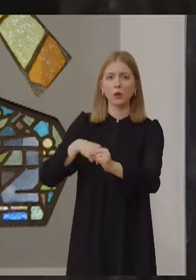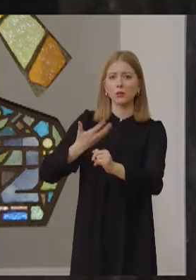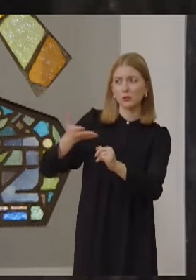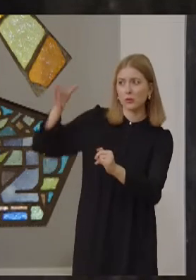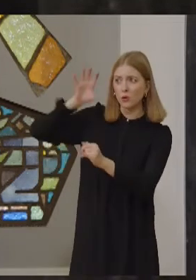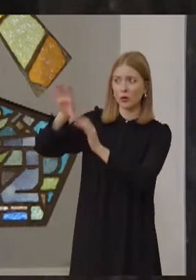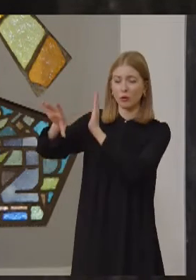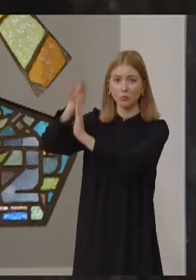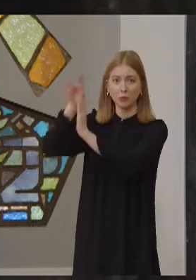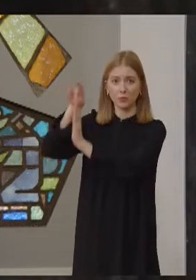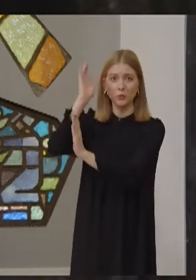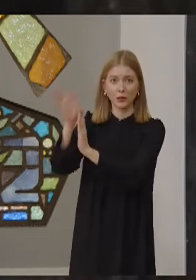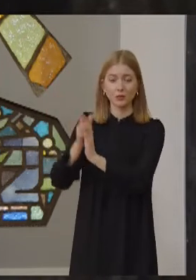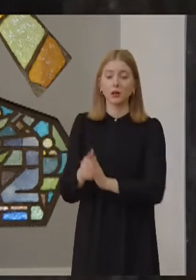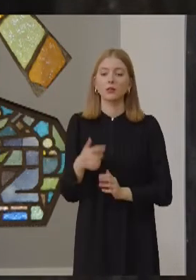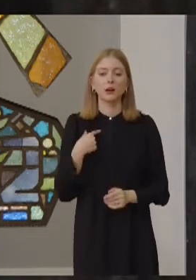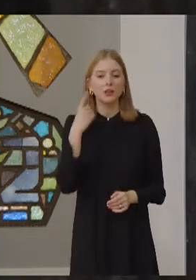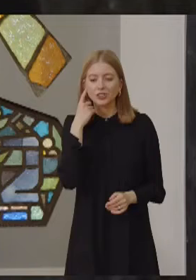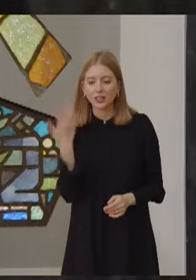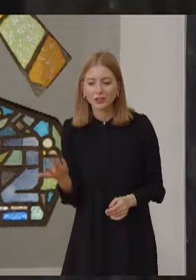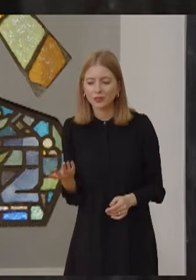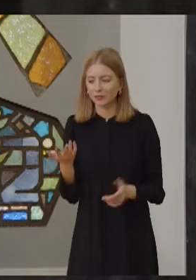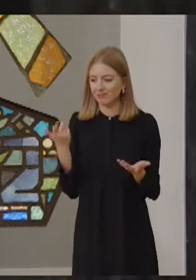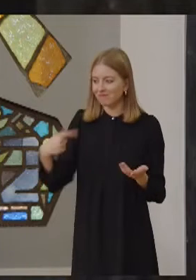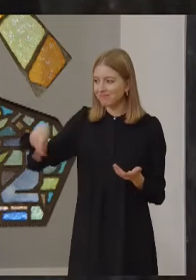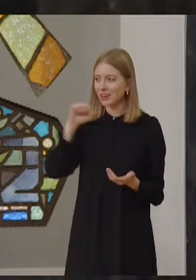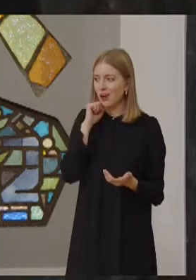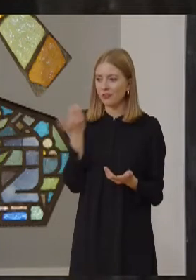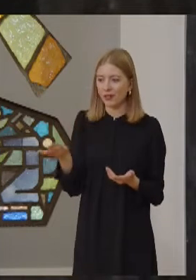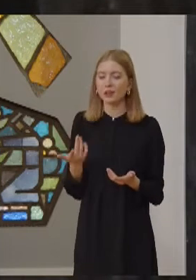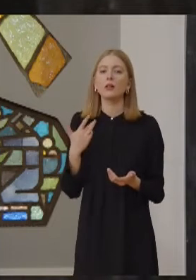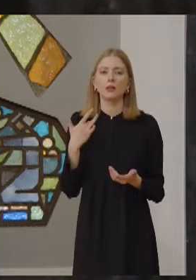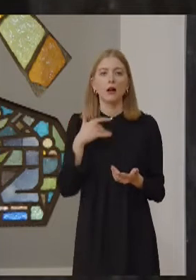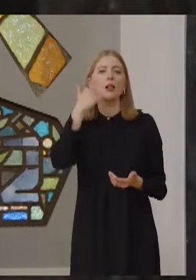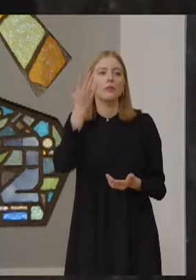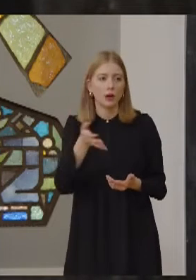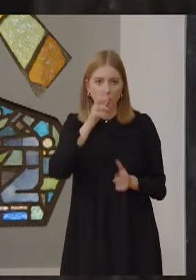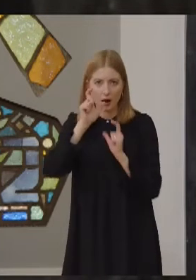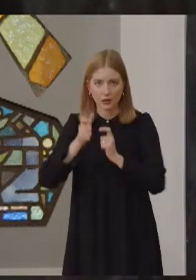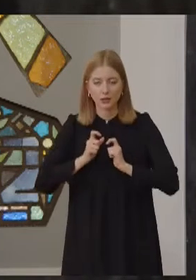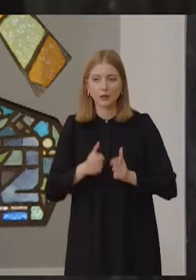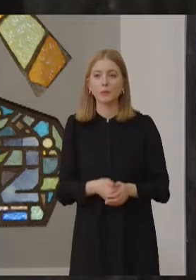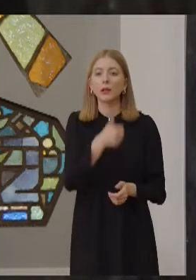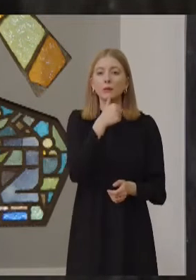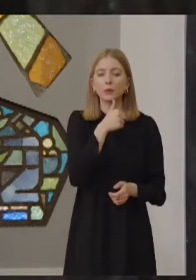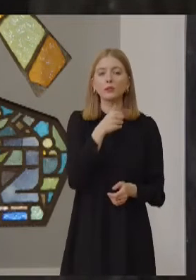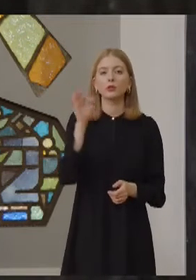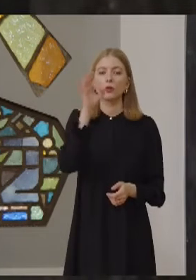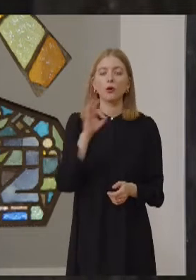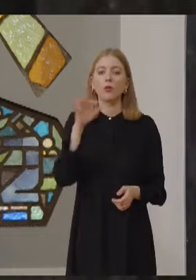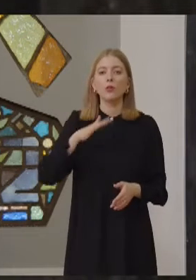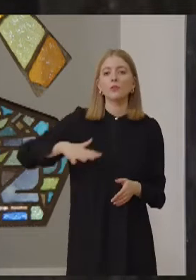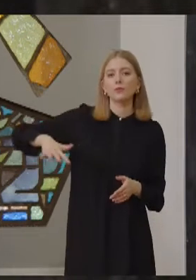giving false messages to the electorate. I haven't heard answers to that question. Maybe I will. But when we